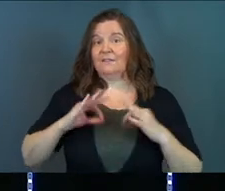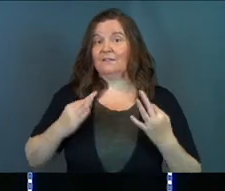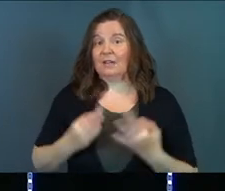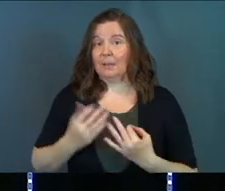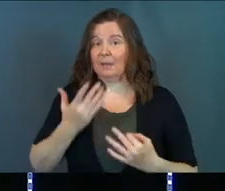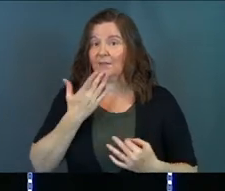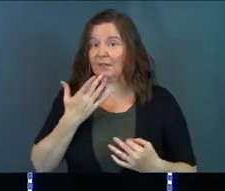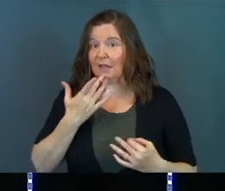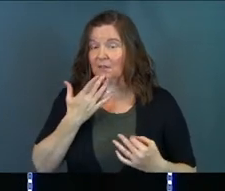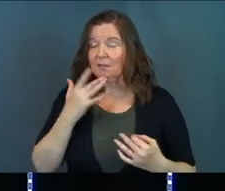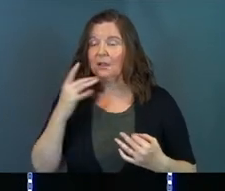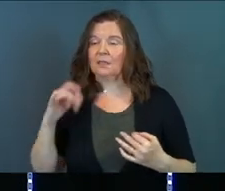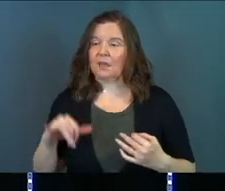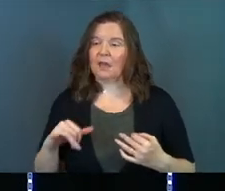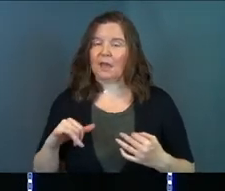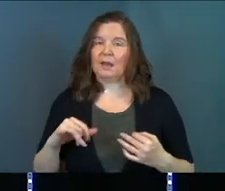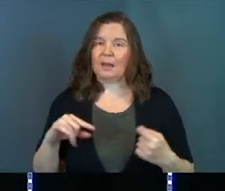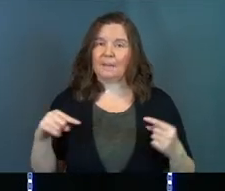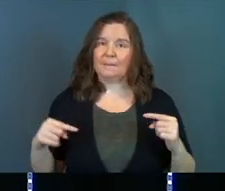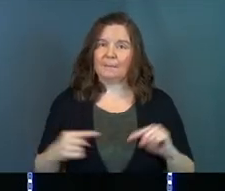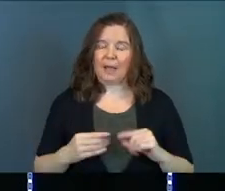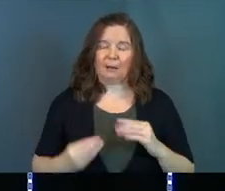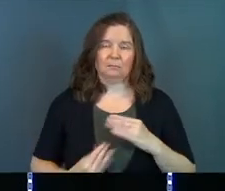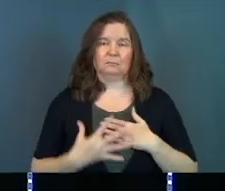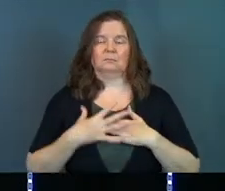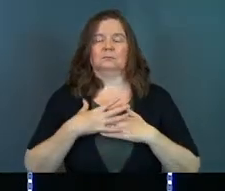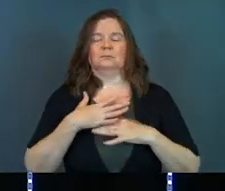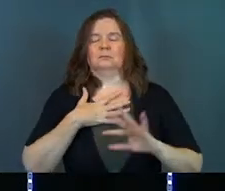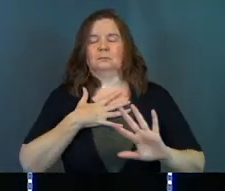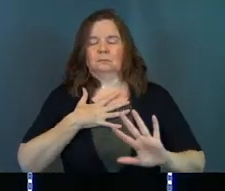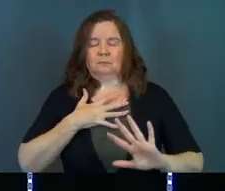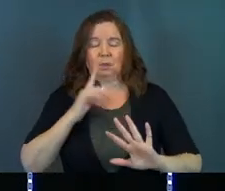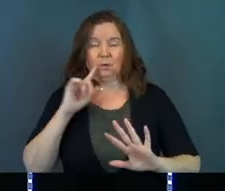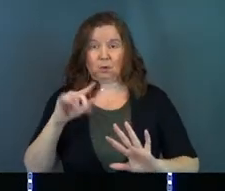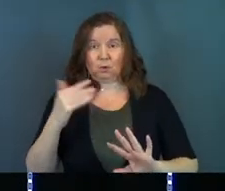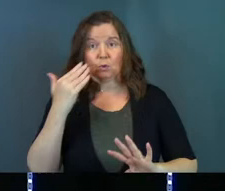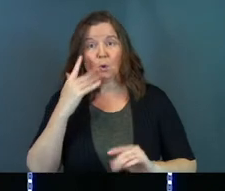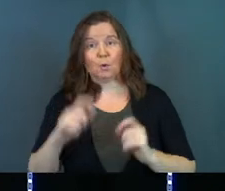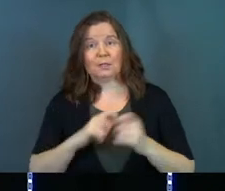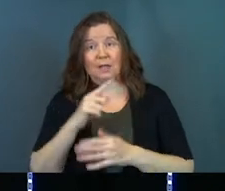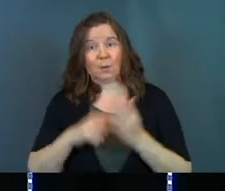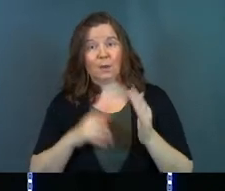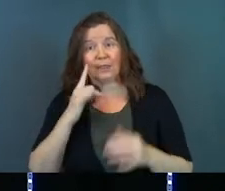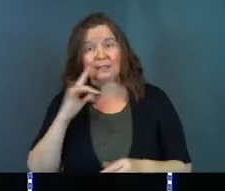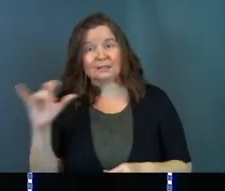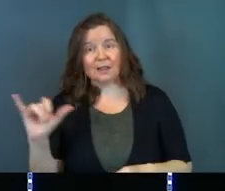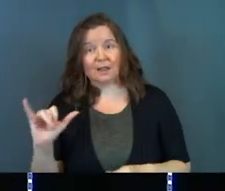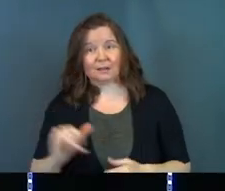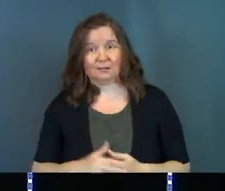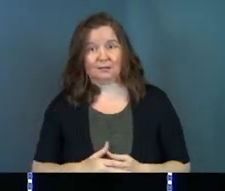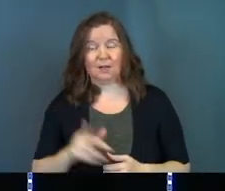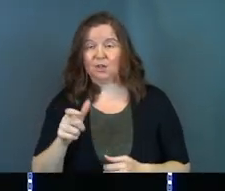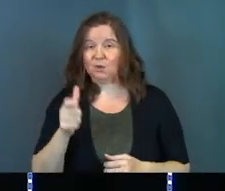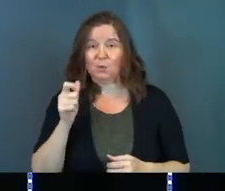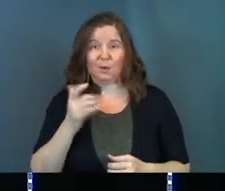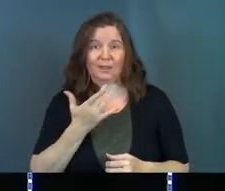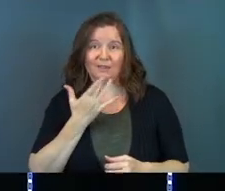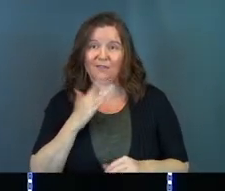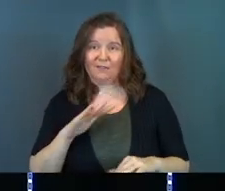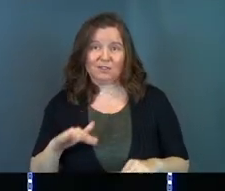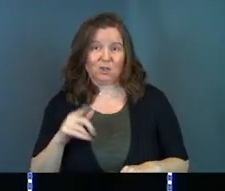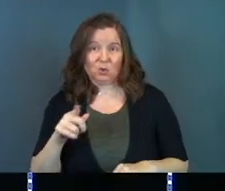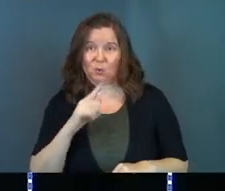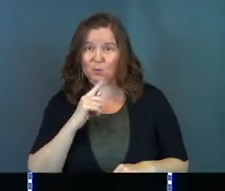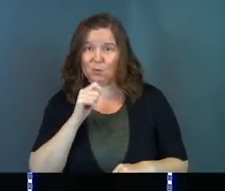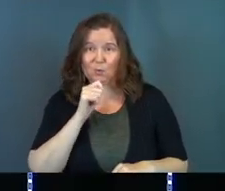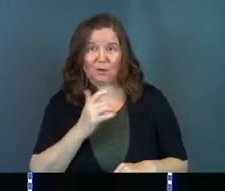family favoritism, that pain comes right to the surface for you because you know exactly what that's like. And you weren't the favorite child.